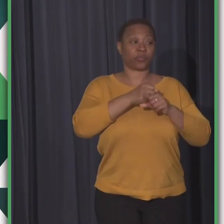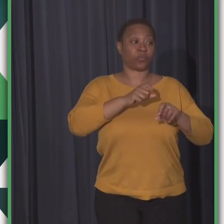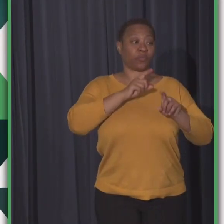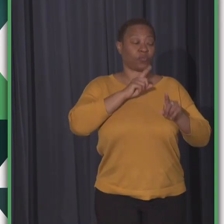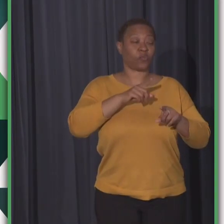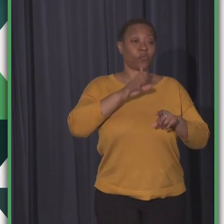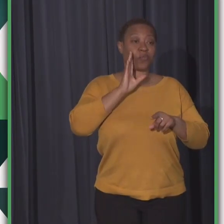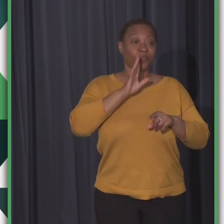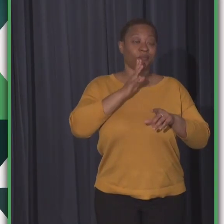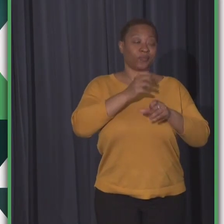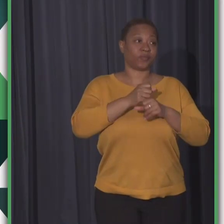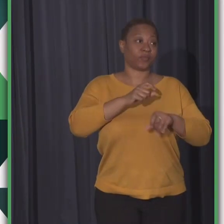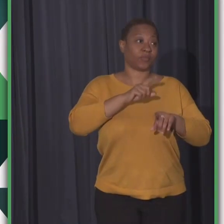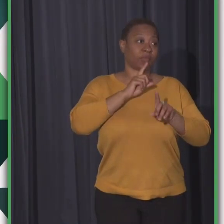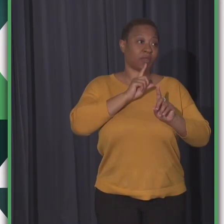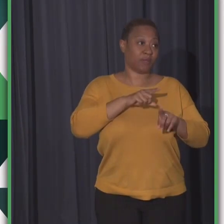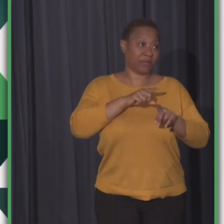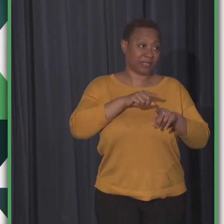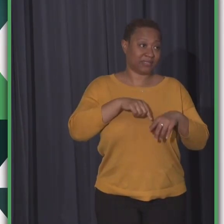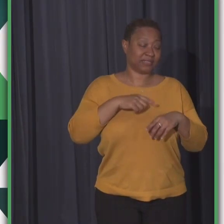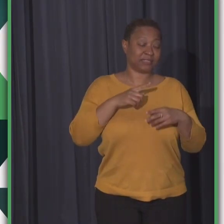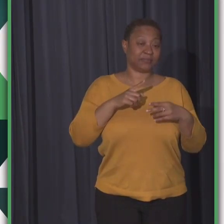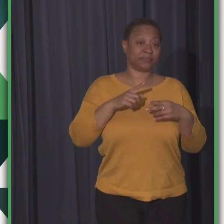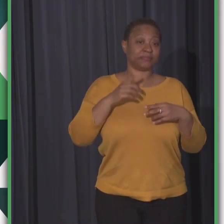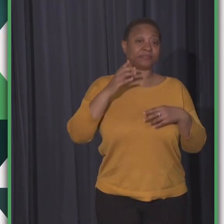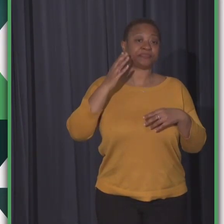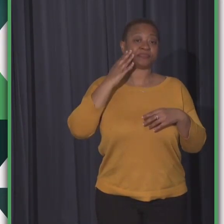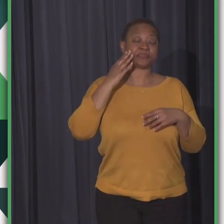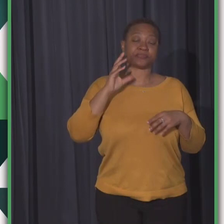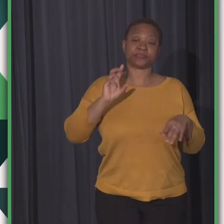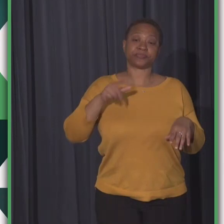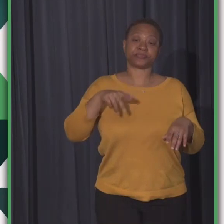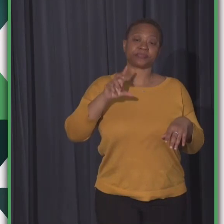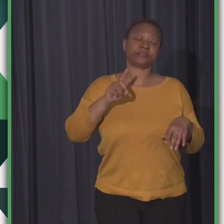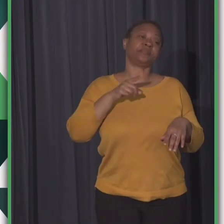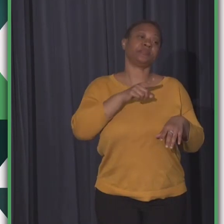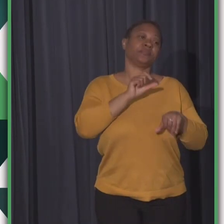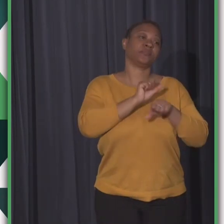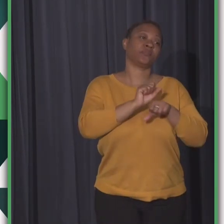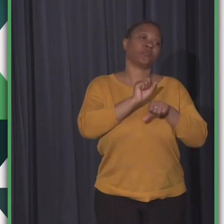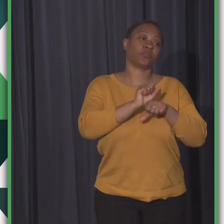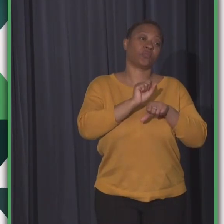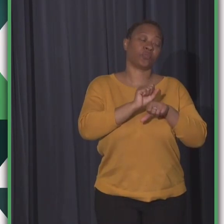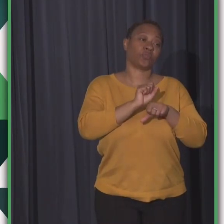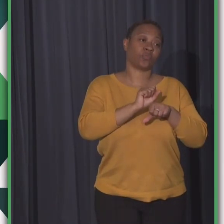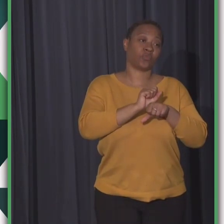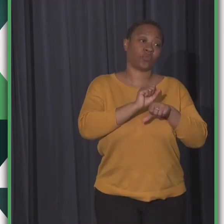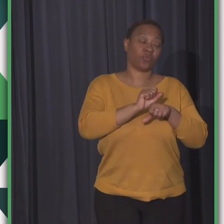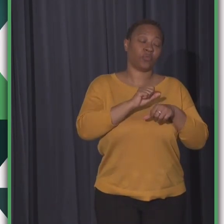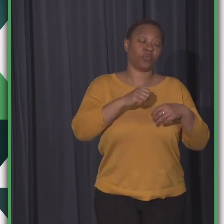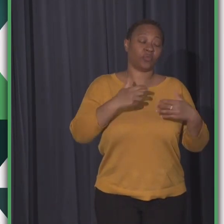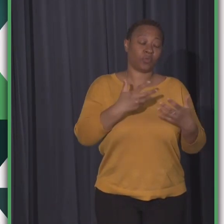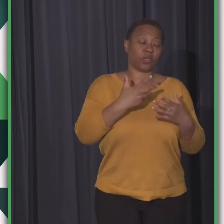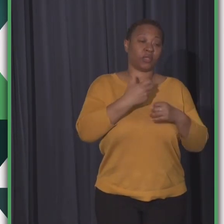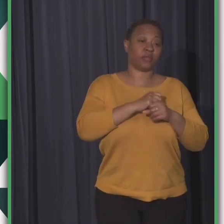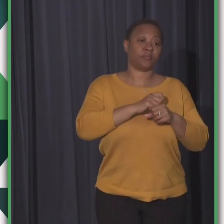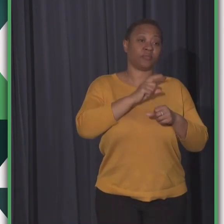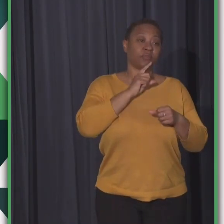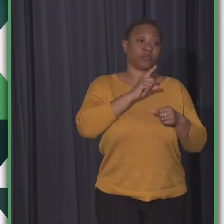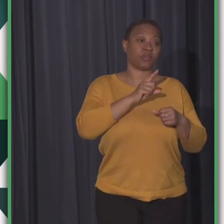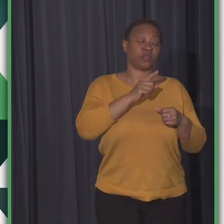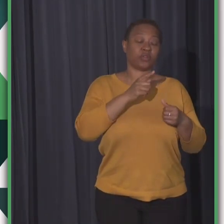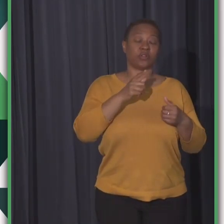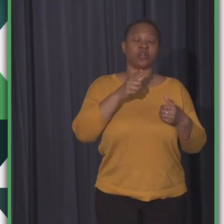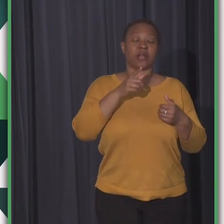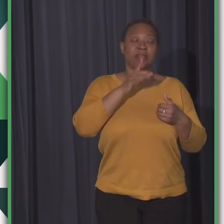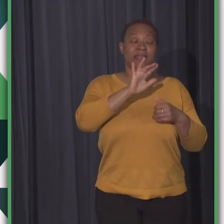you will get a response. And I know that DPD has been working to be able to have a family unit.